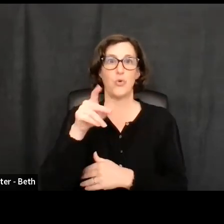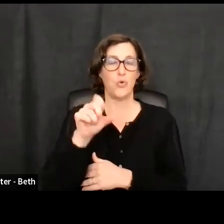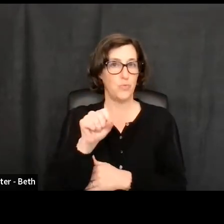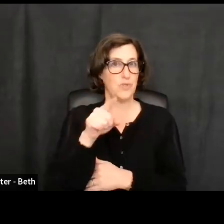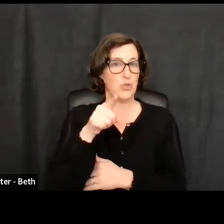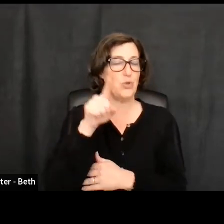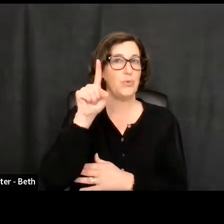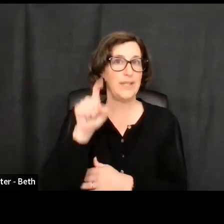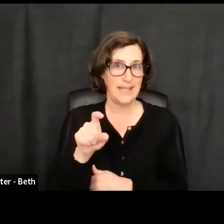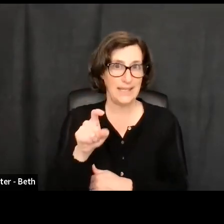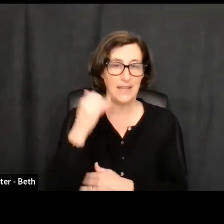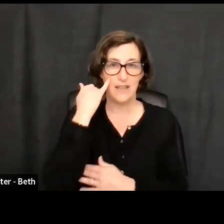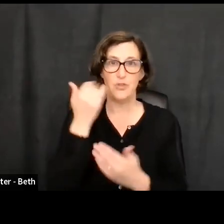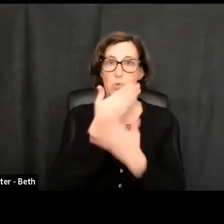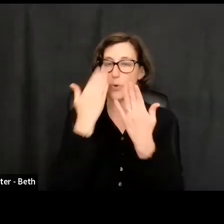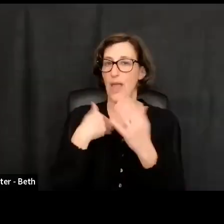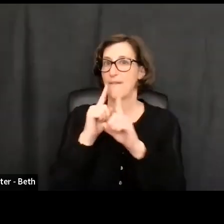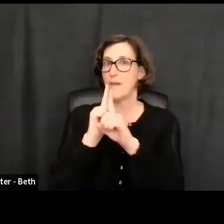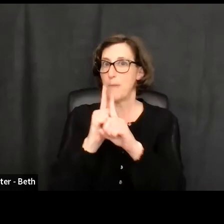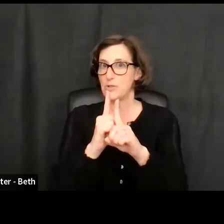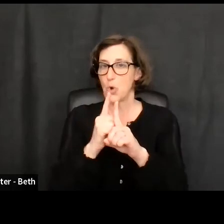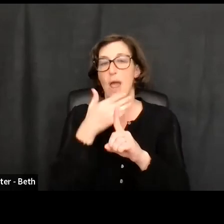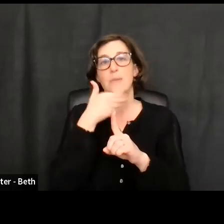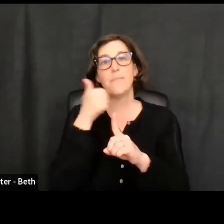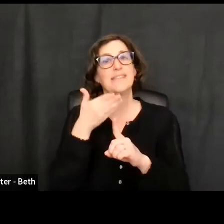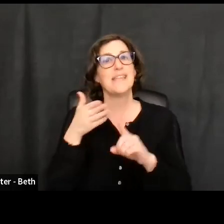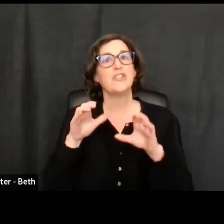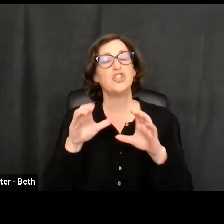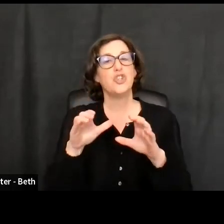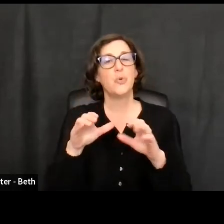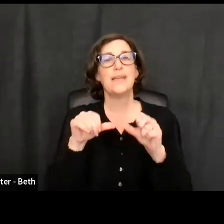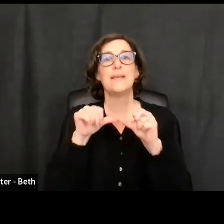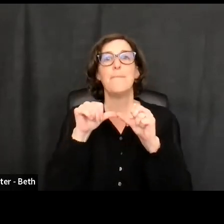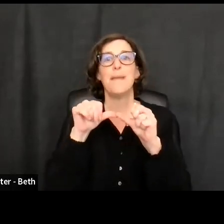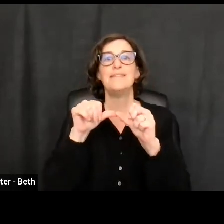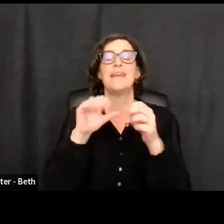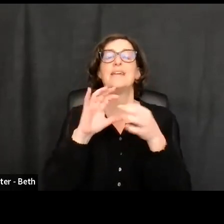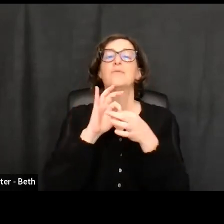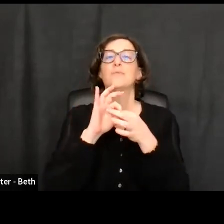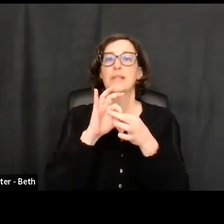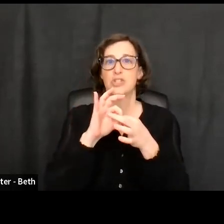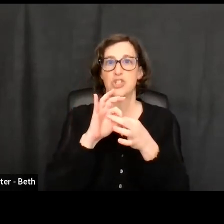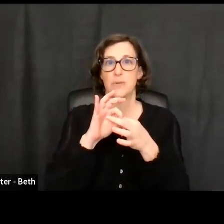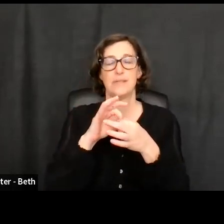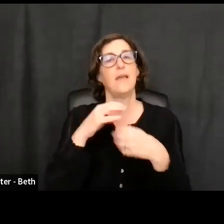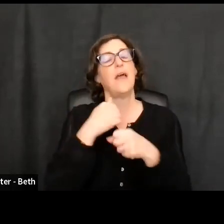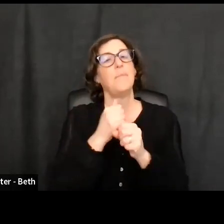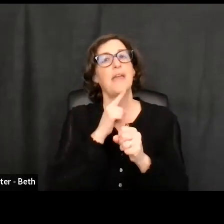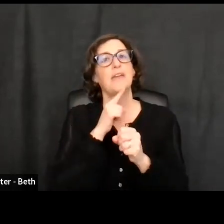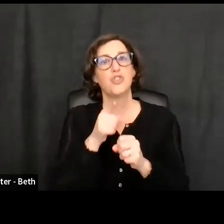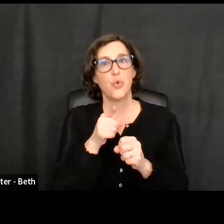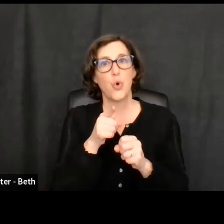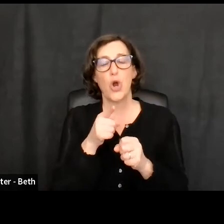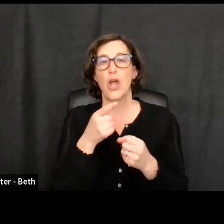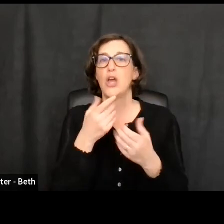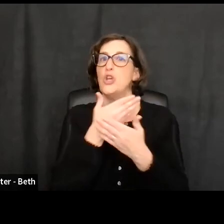through, then the best thing you can do is maintain your relationships. Make sure that no part